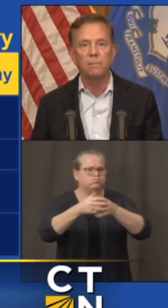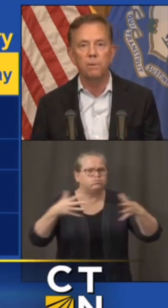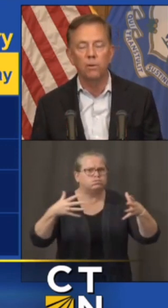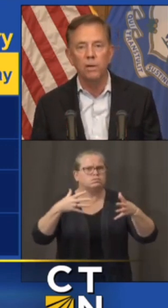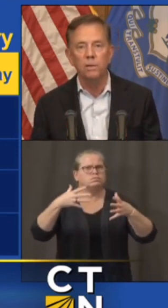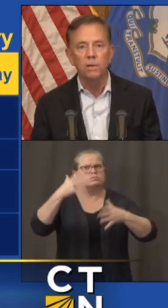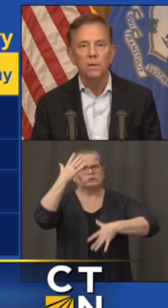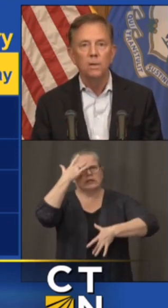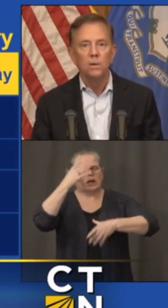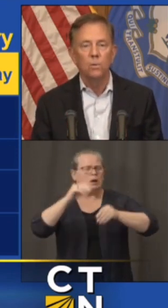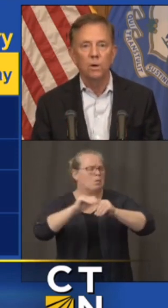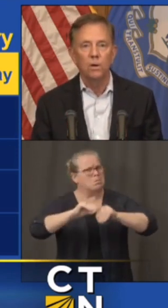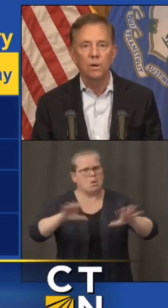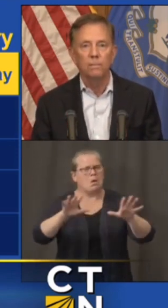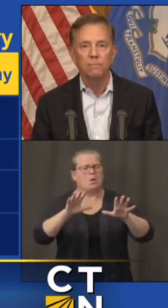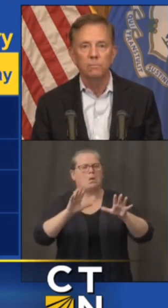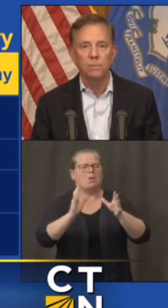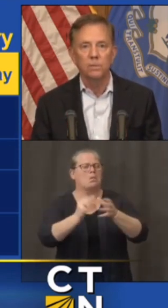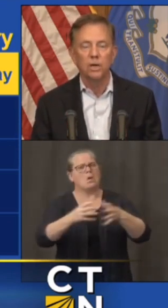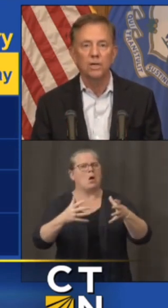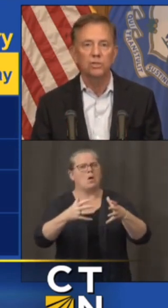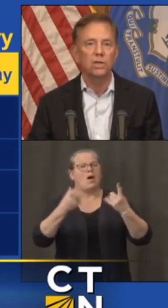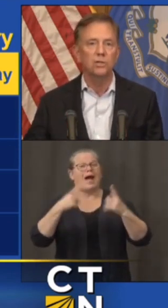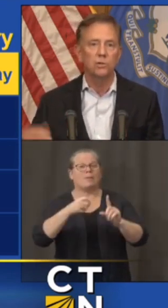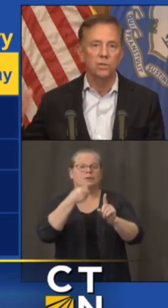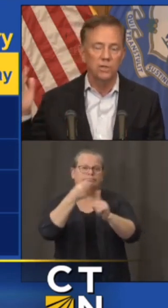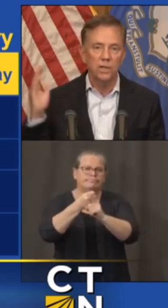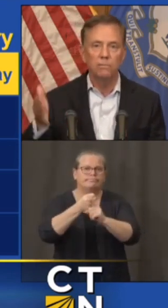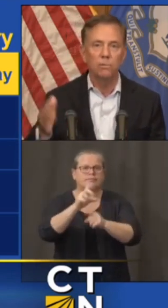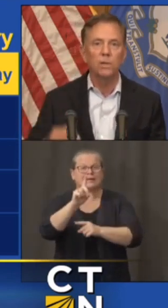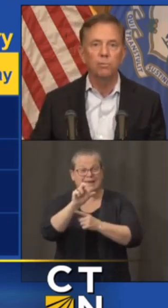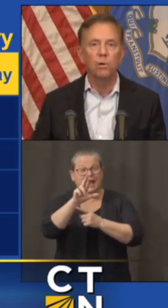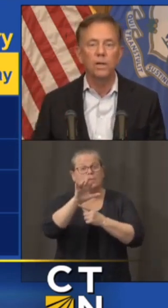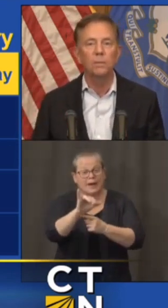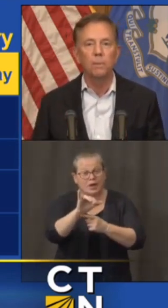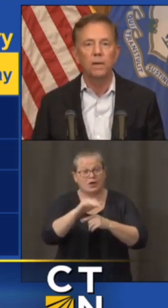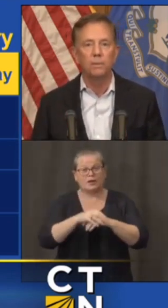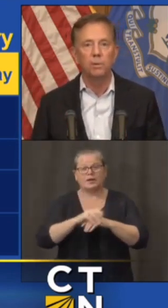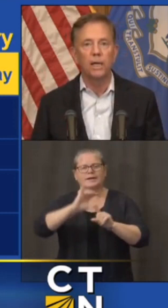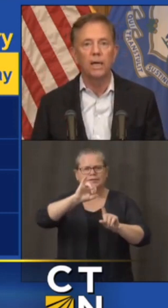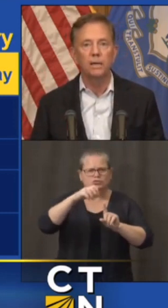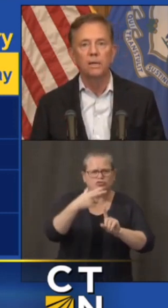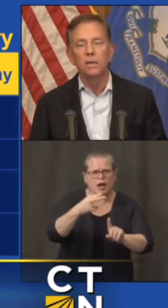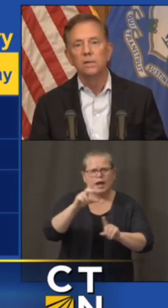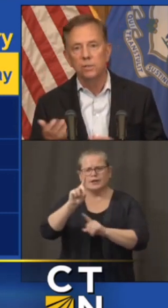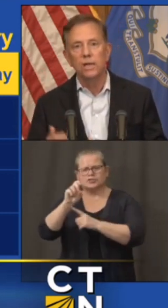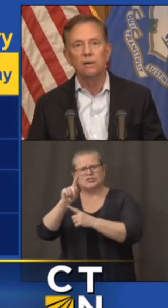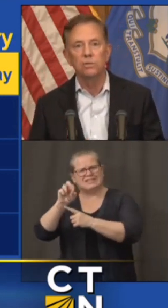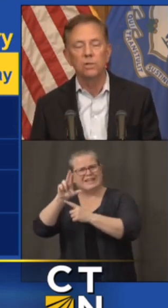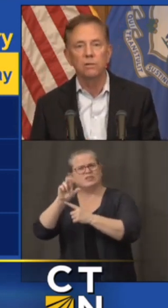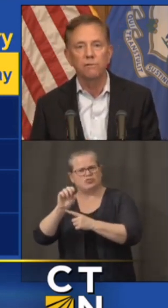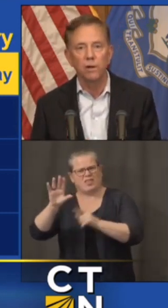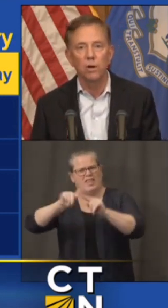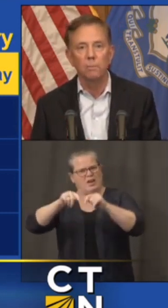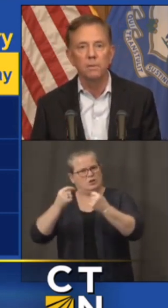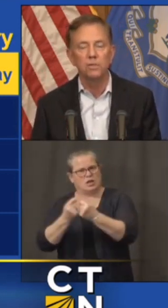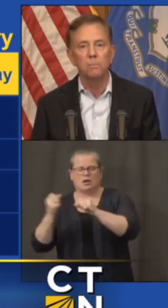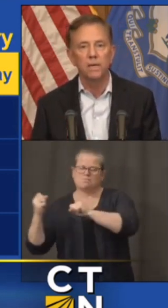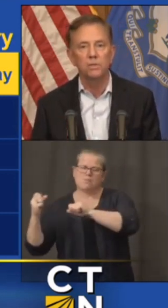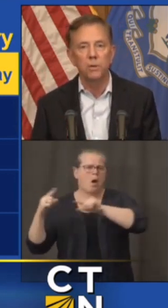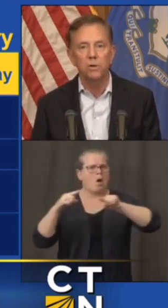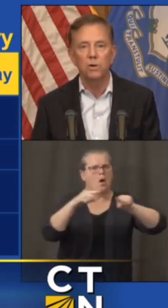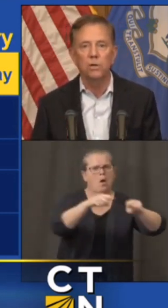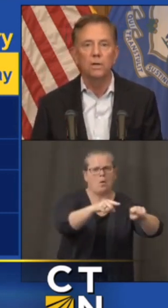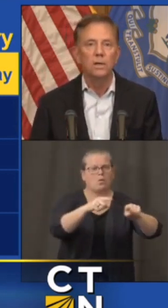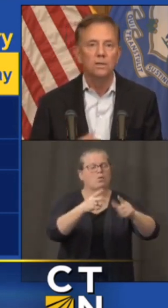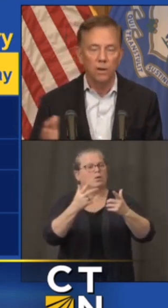was Danbury, where Josh and Deirdre and the team really brought in the bucket brigade to douse the flare-up as